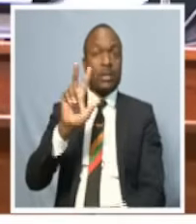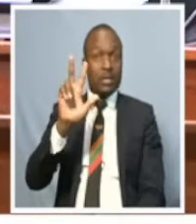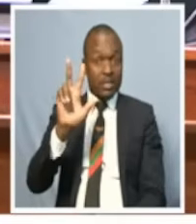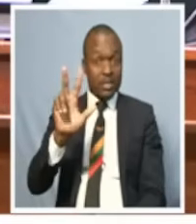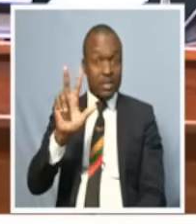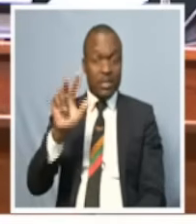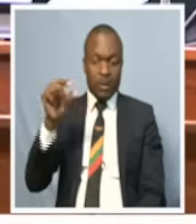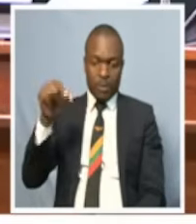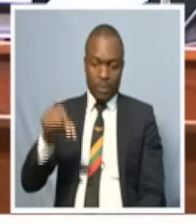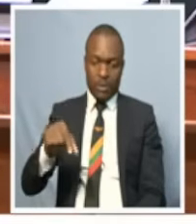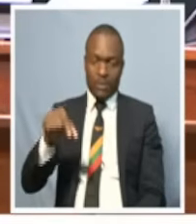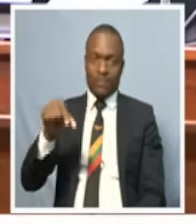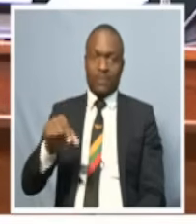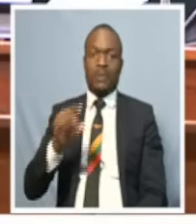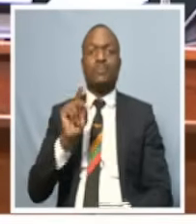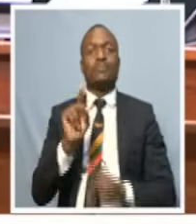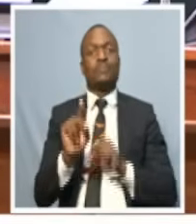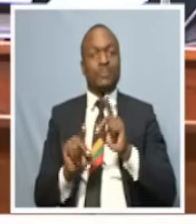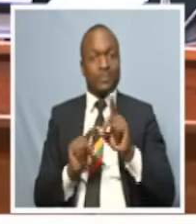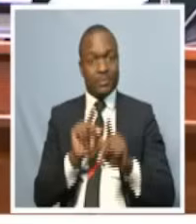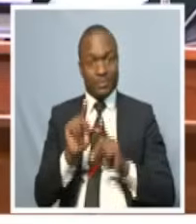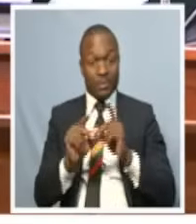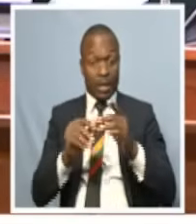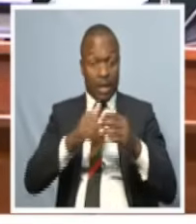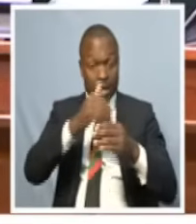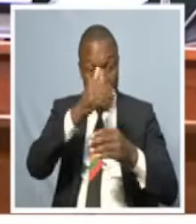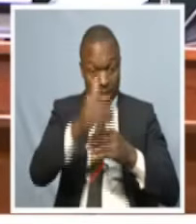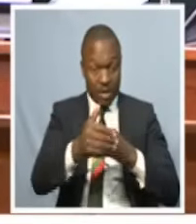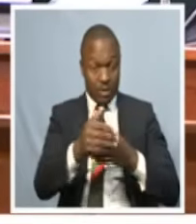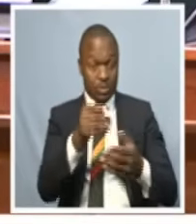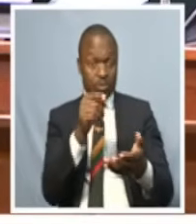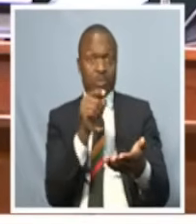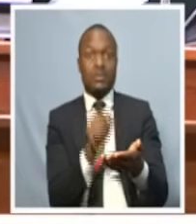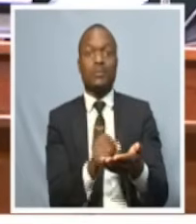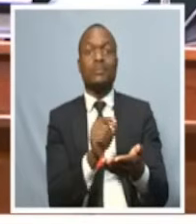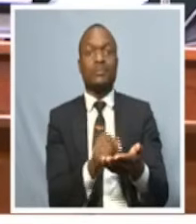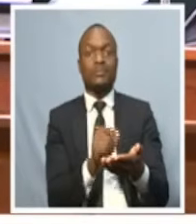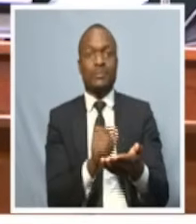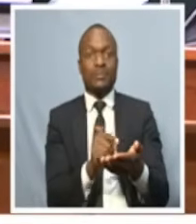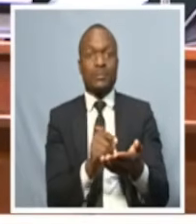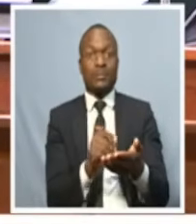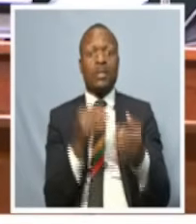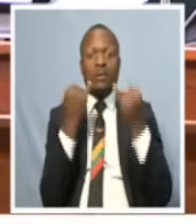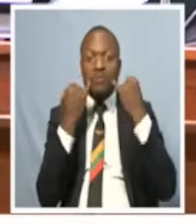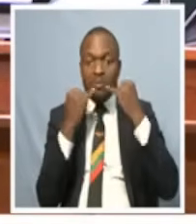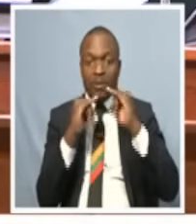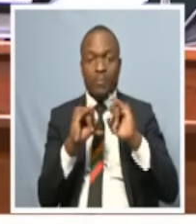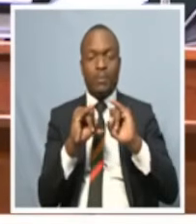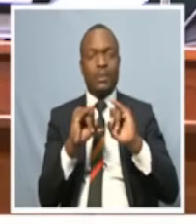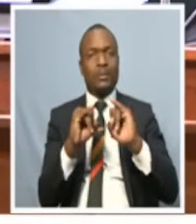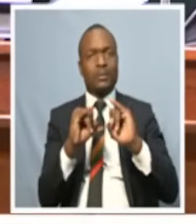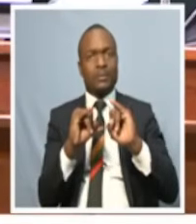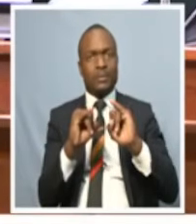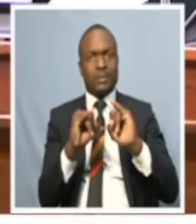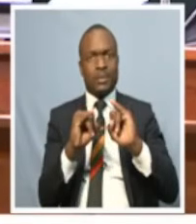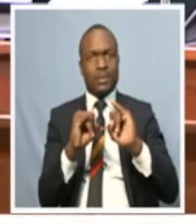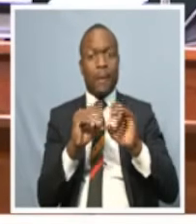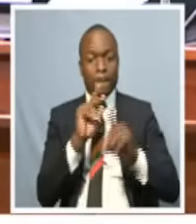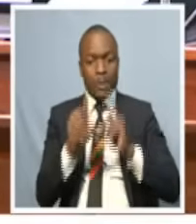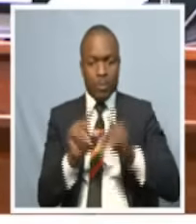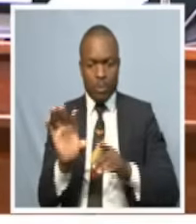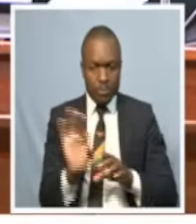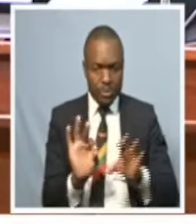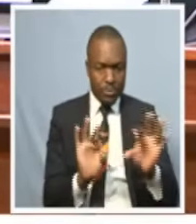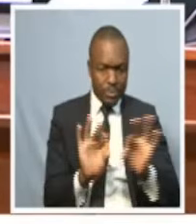pre-qualified candidates. From this verified and credible database, candidates were